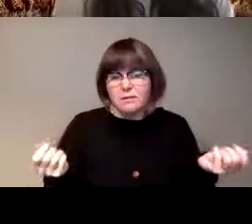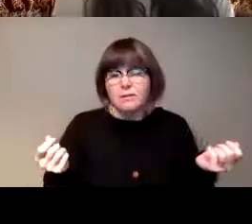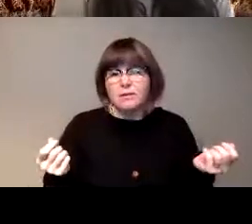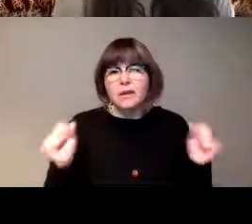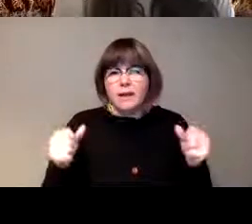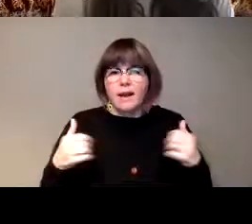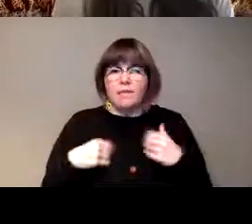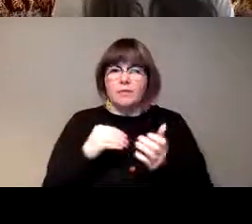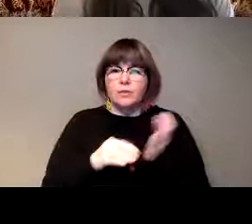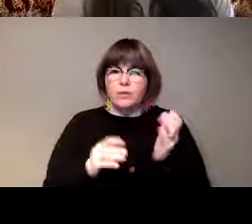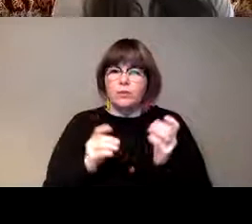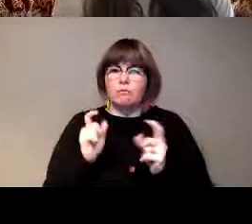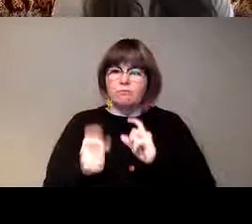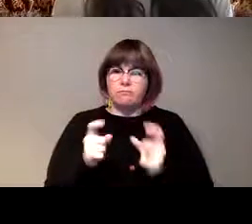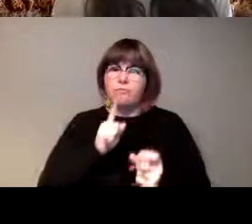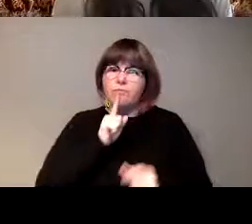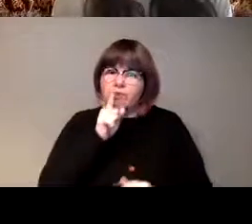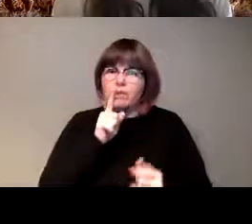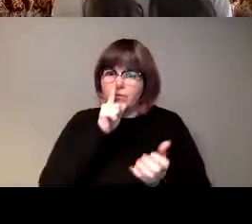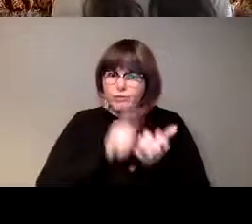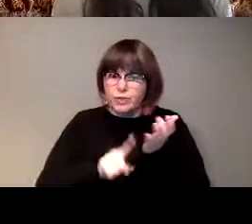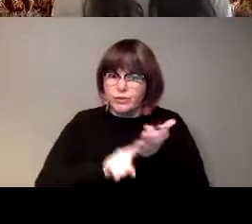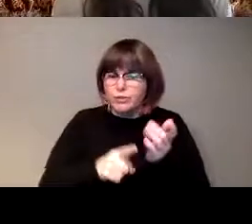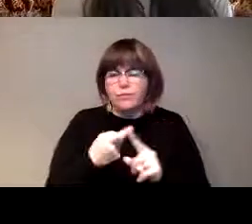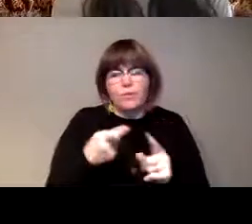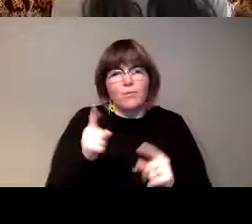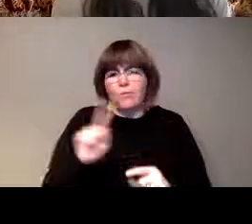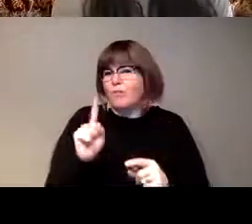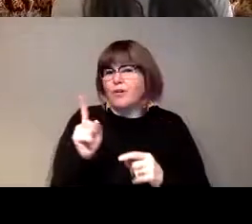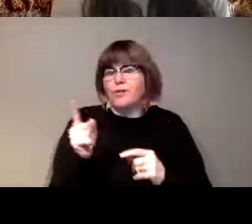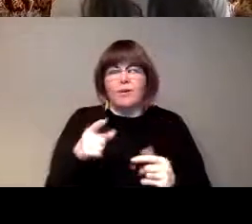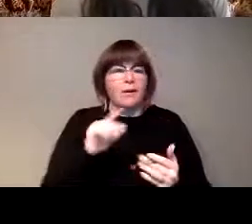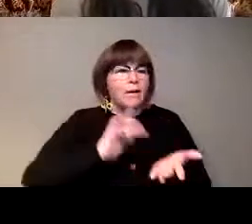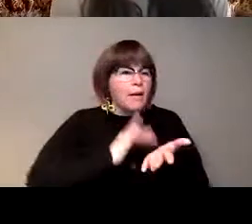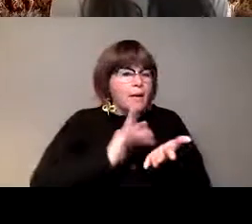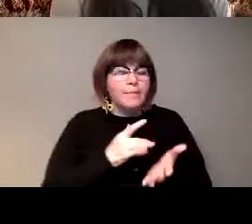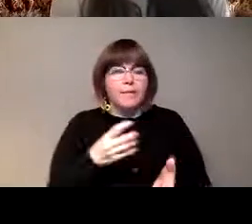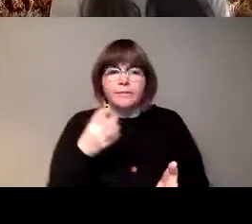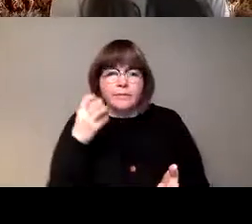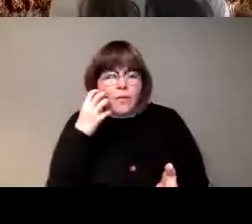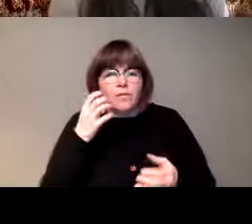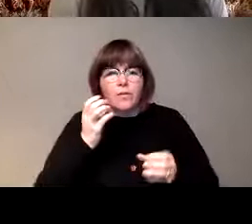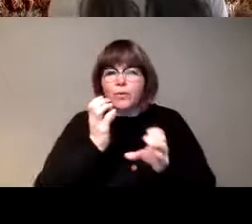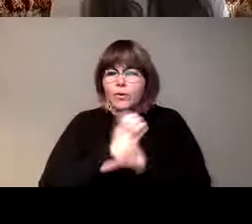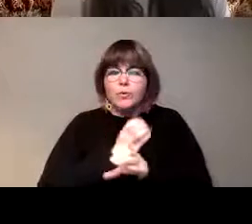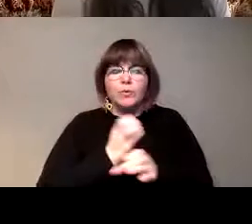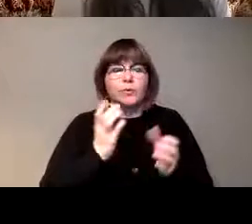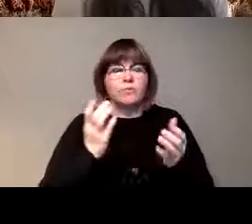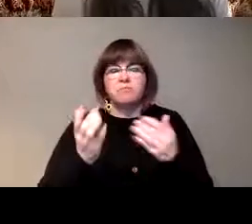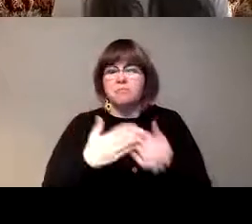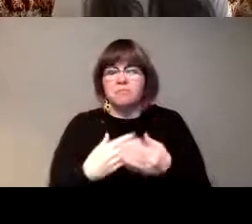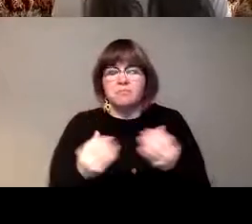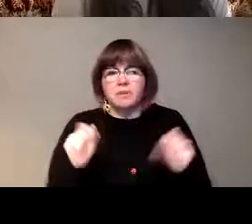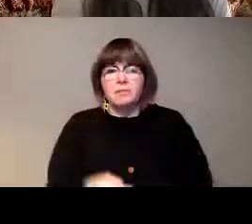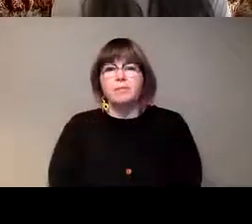have your students contribute to real research from whatever their iPads, cell phones, or computer situation